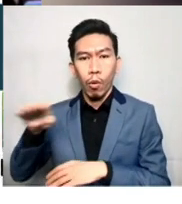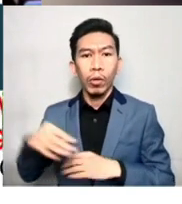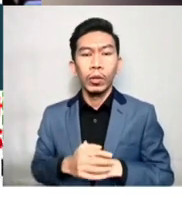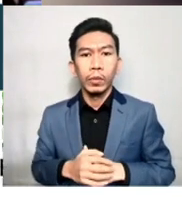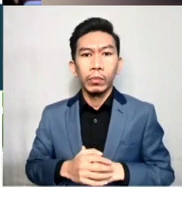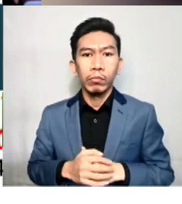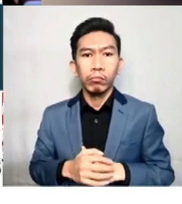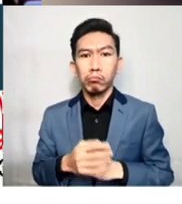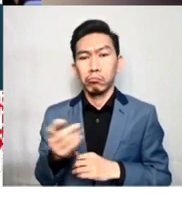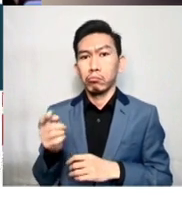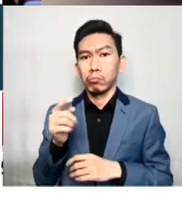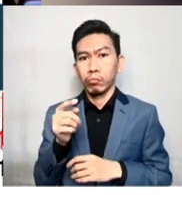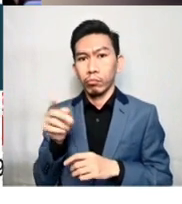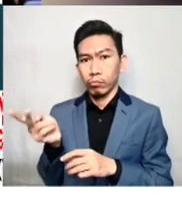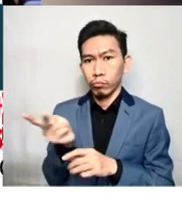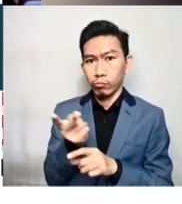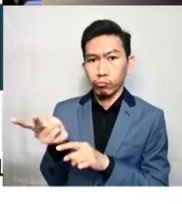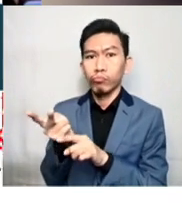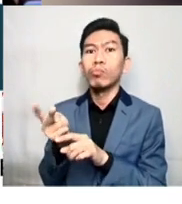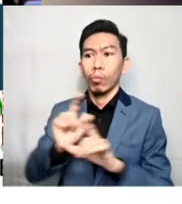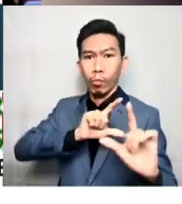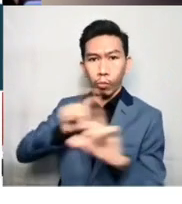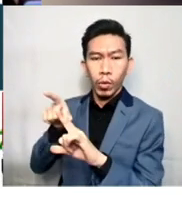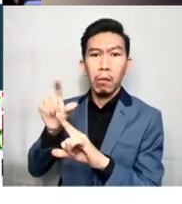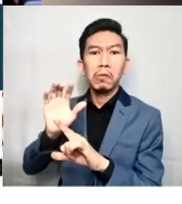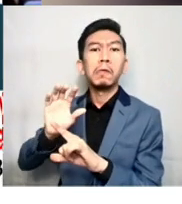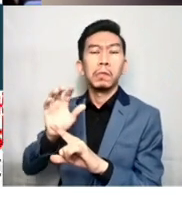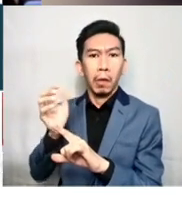as individuals and their organizations, have been